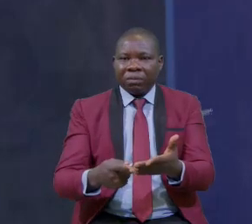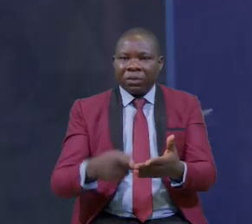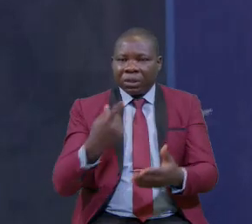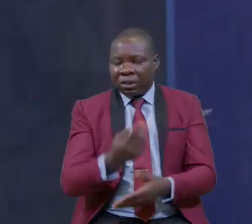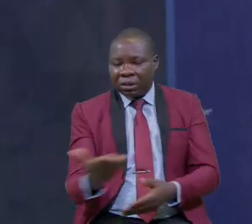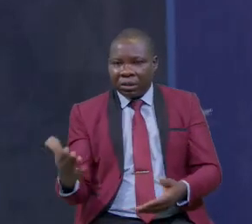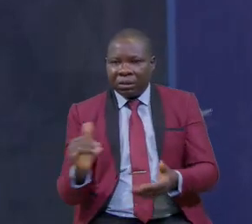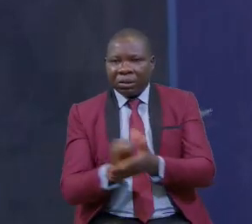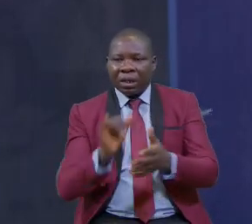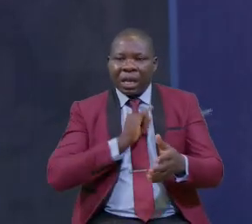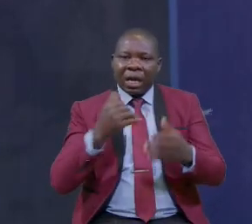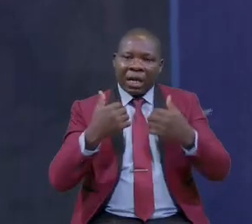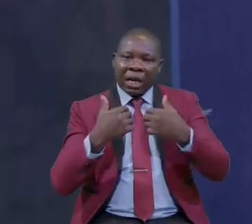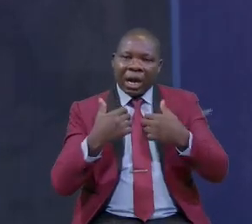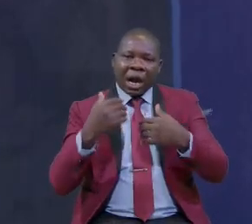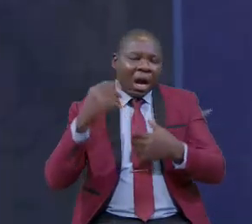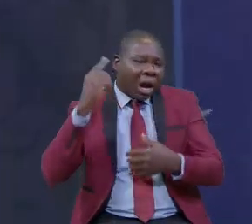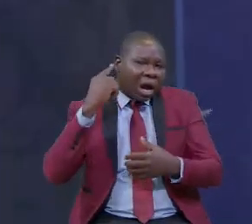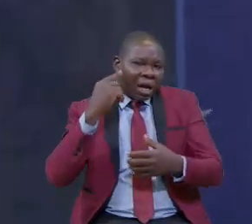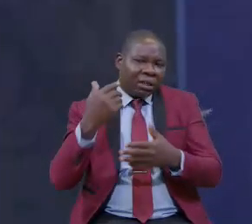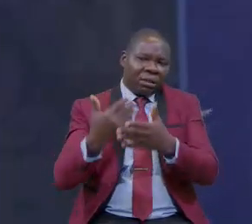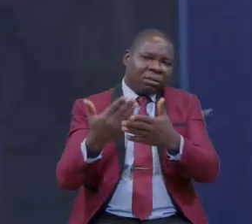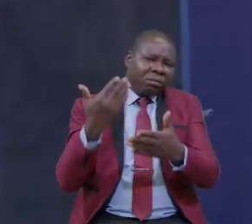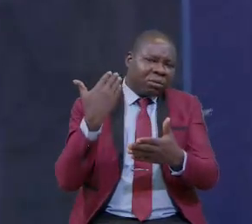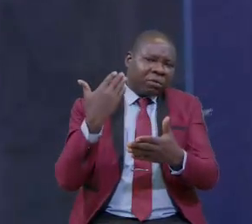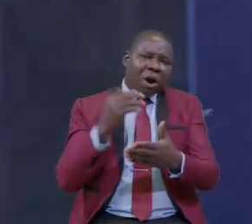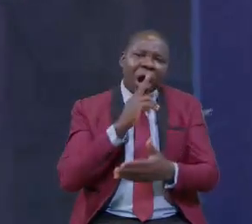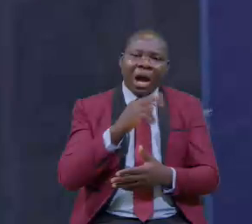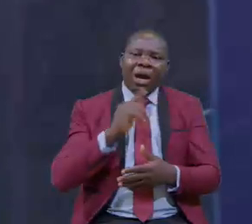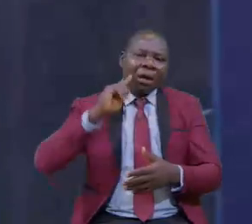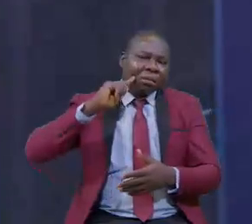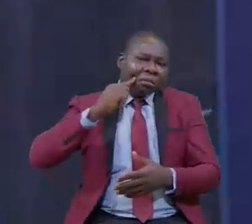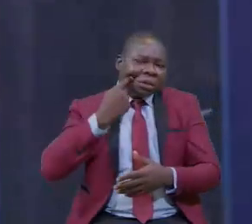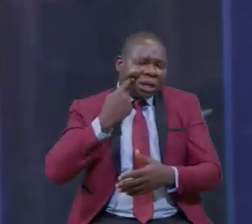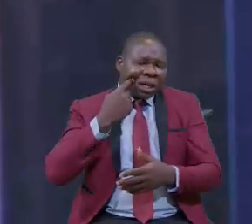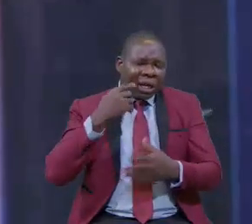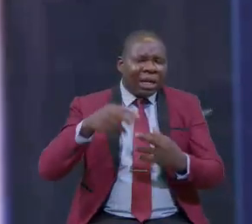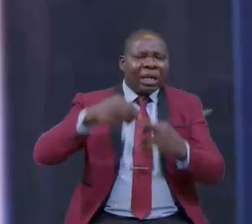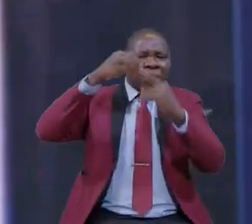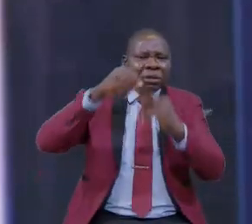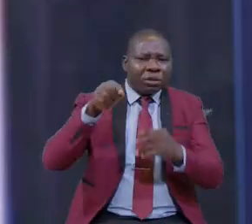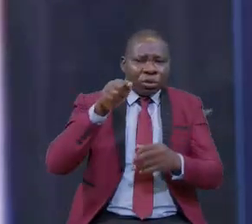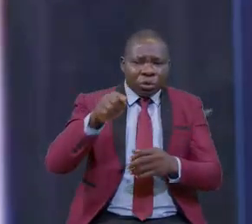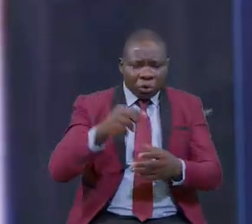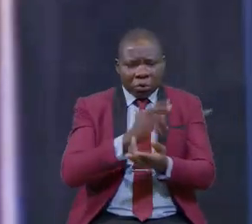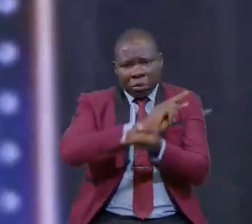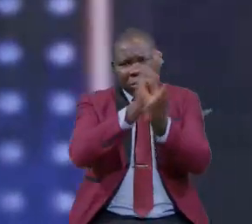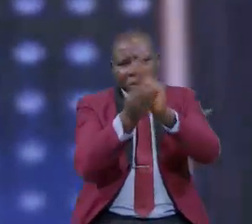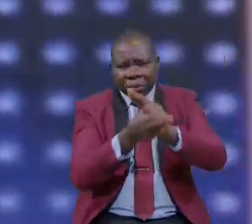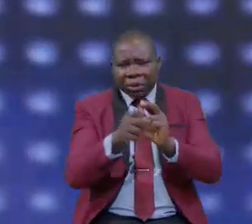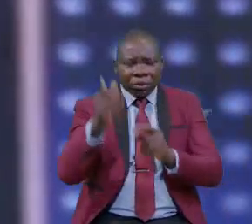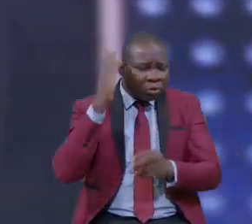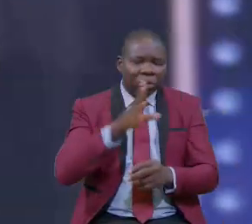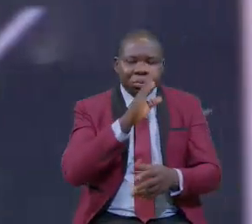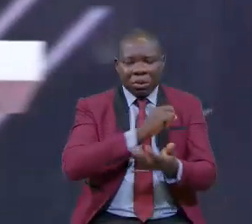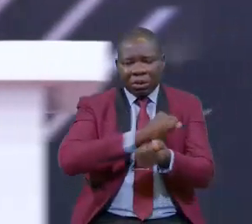had before, they were bitter. "Except thou repent, thou shalt likewise perish." But you know, I've